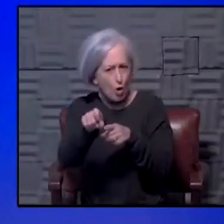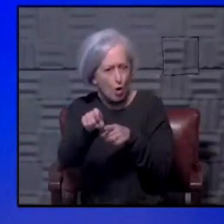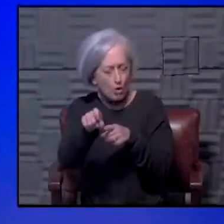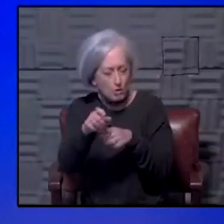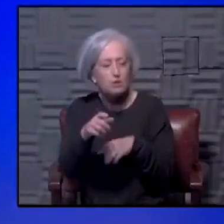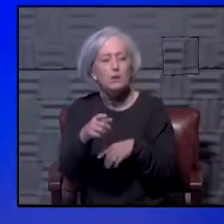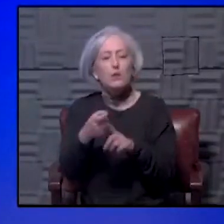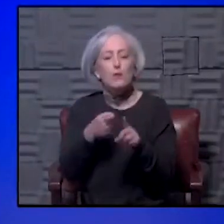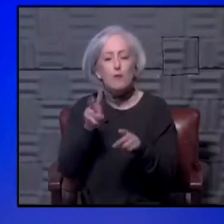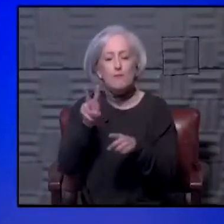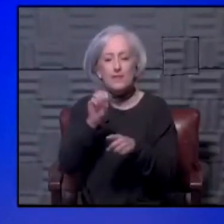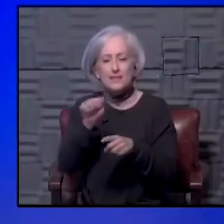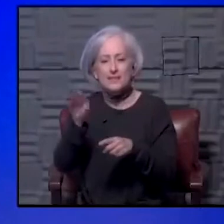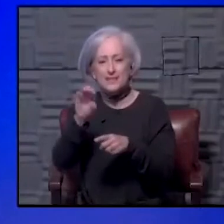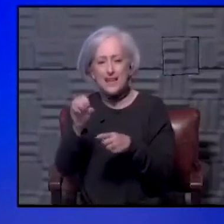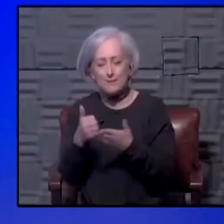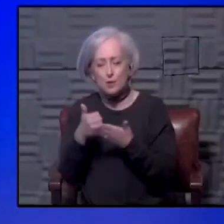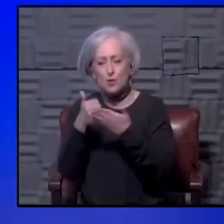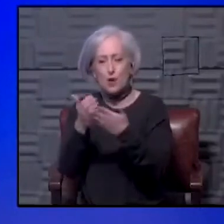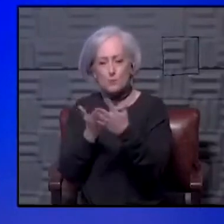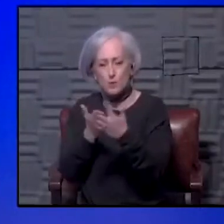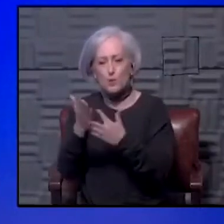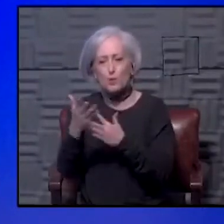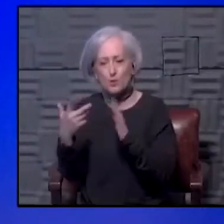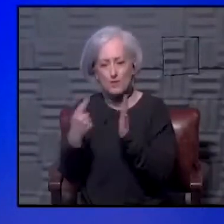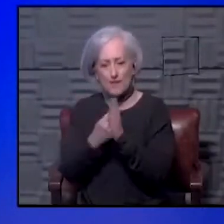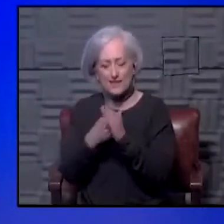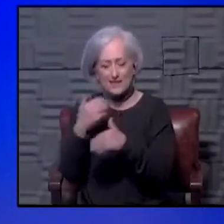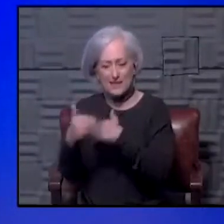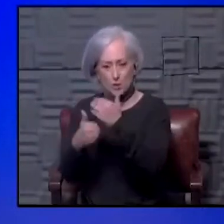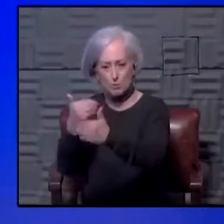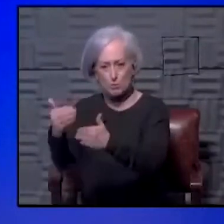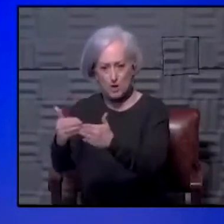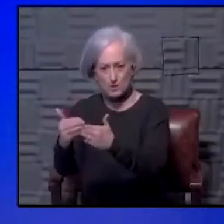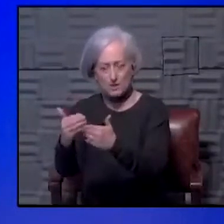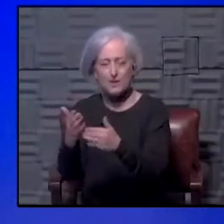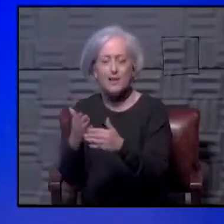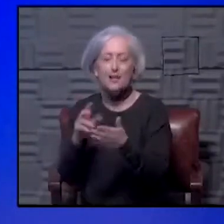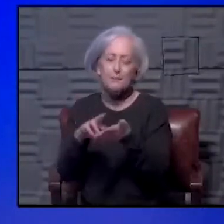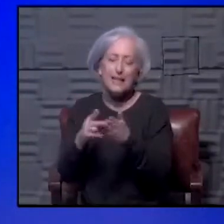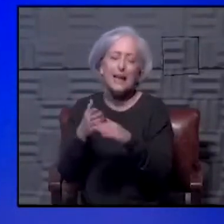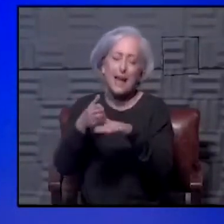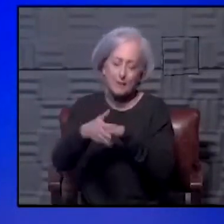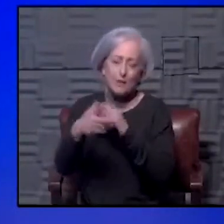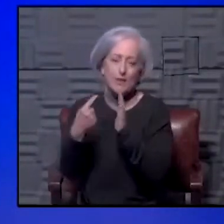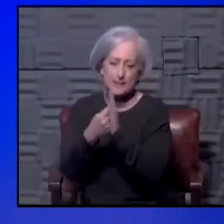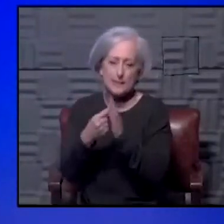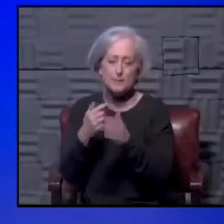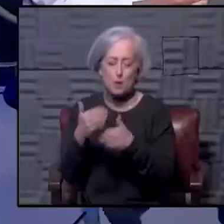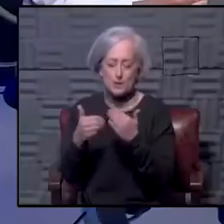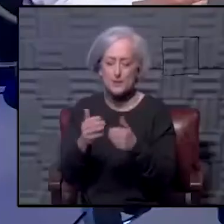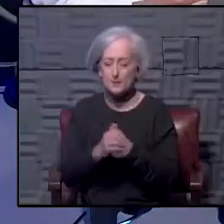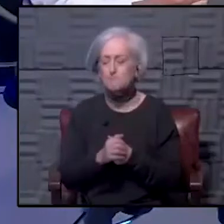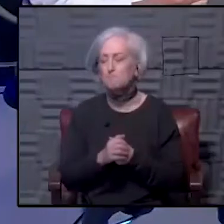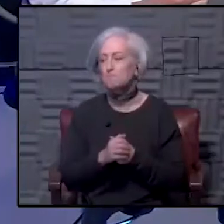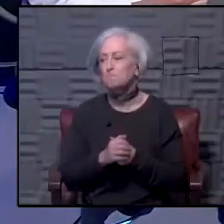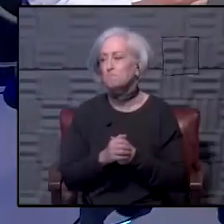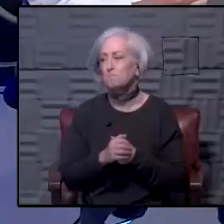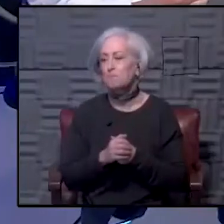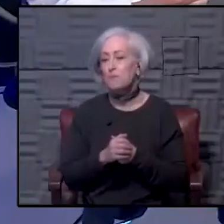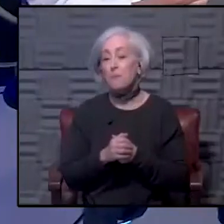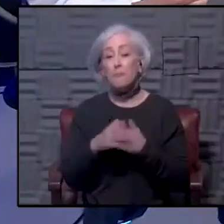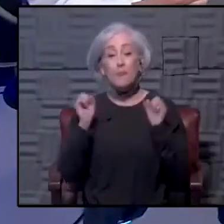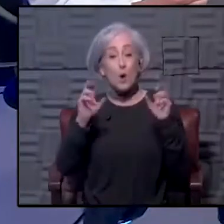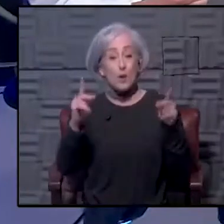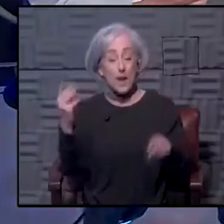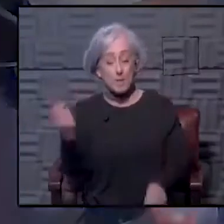line. So that will help you through the vaccination process, post-vaccination process as well. All right, so Monday,